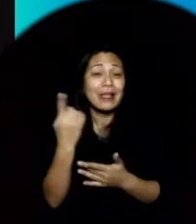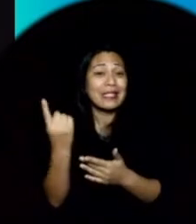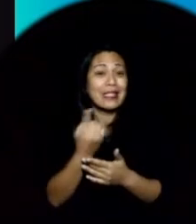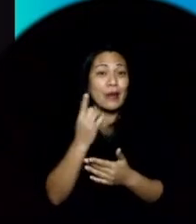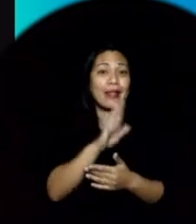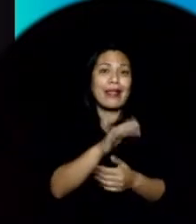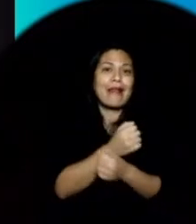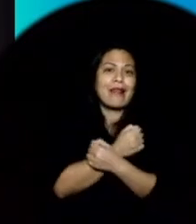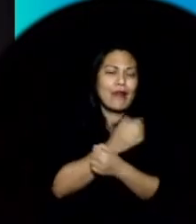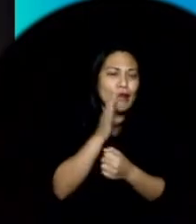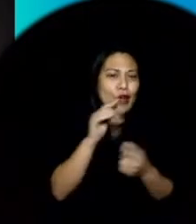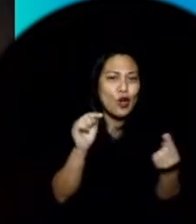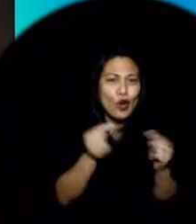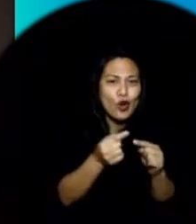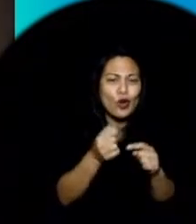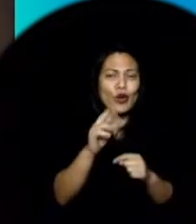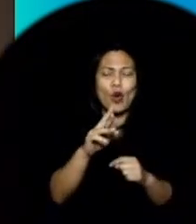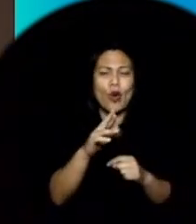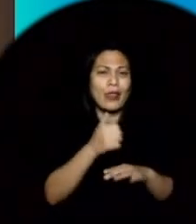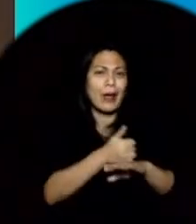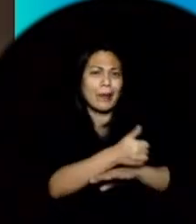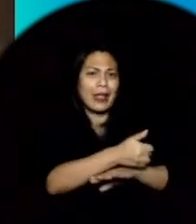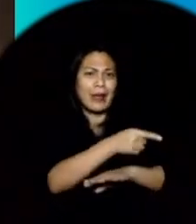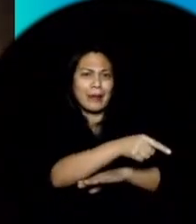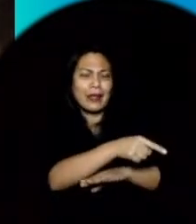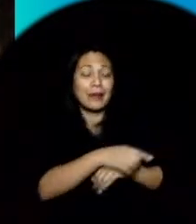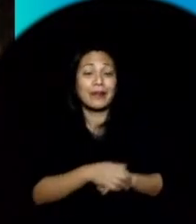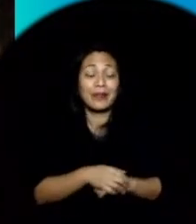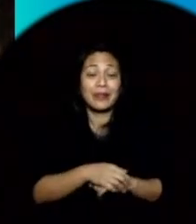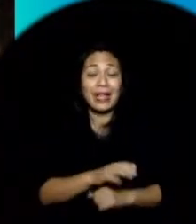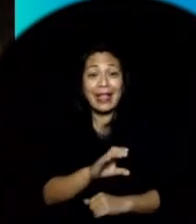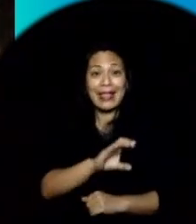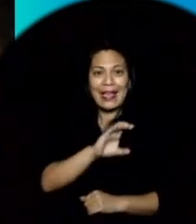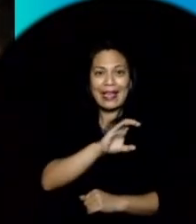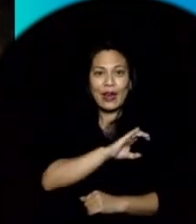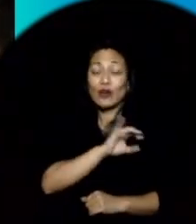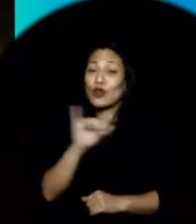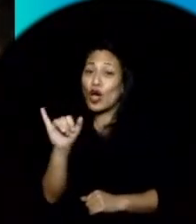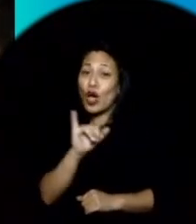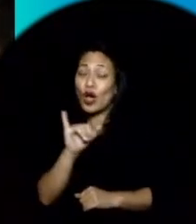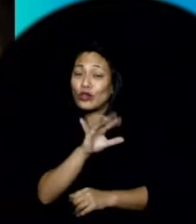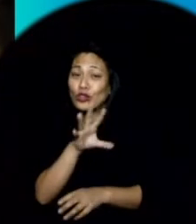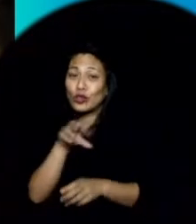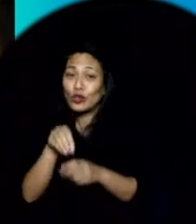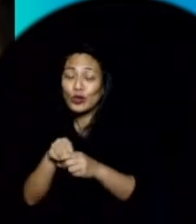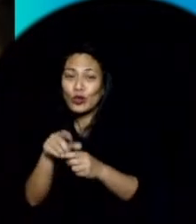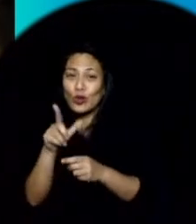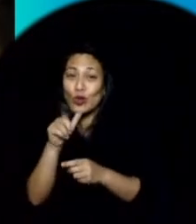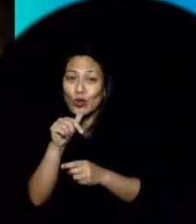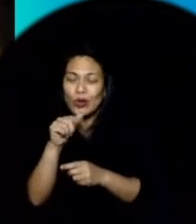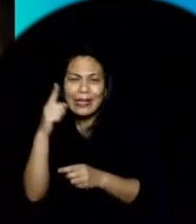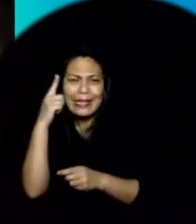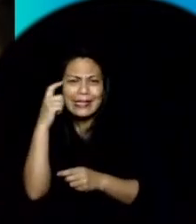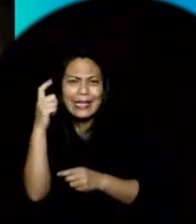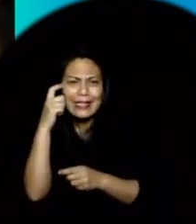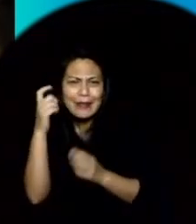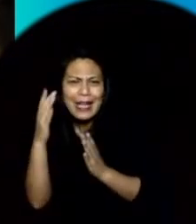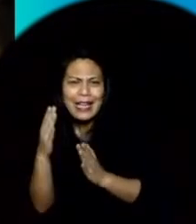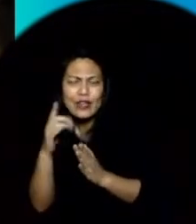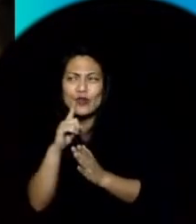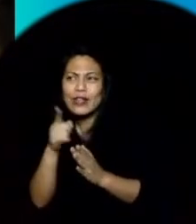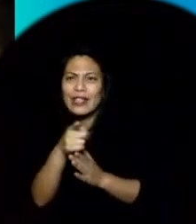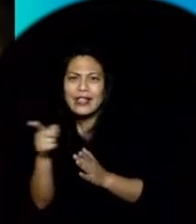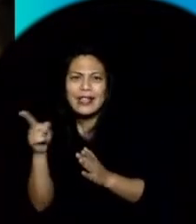they love will be harmed. The characters also involve the suspects and the villains, the who